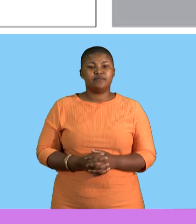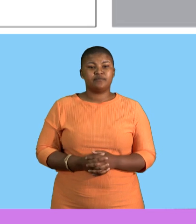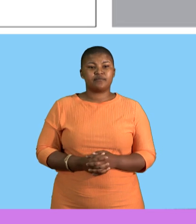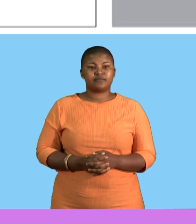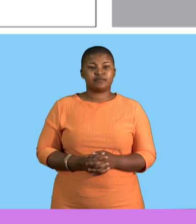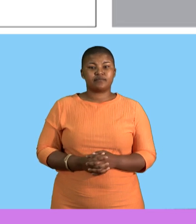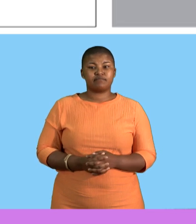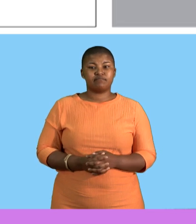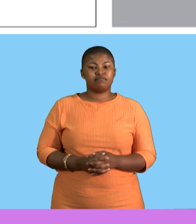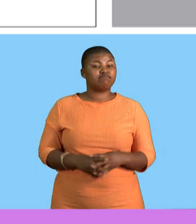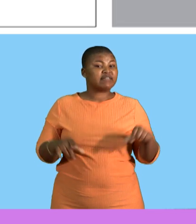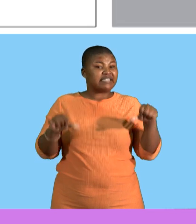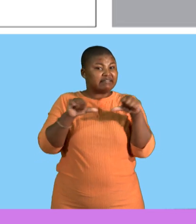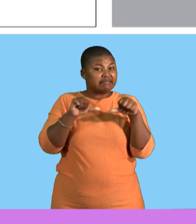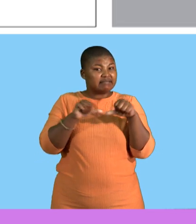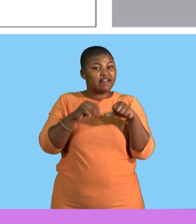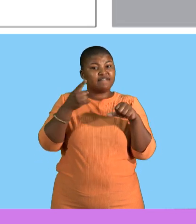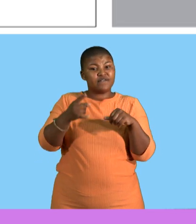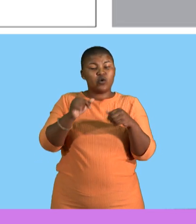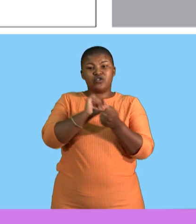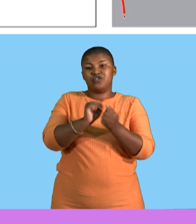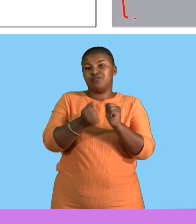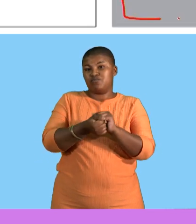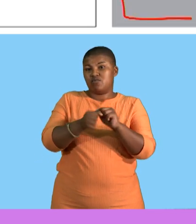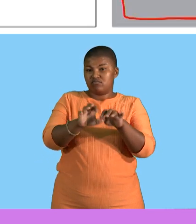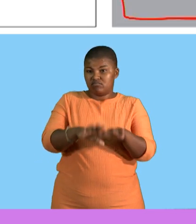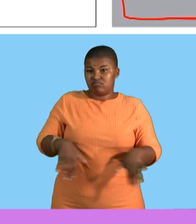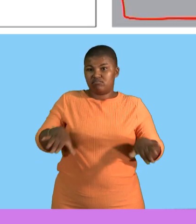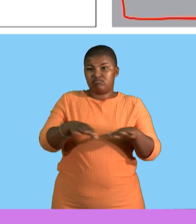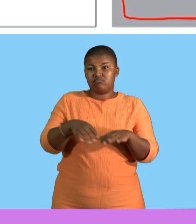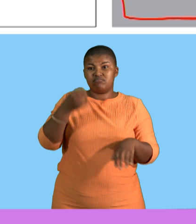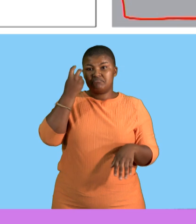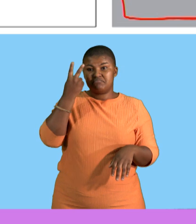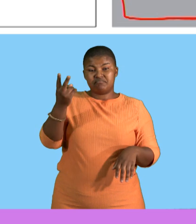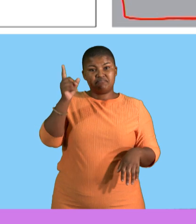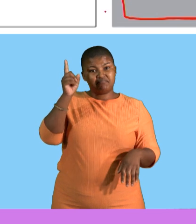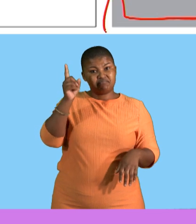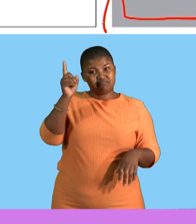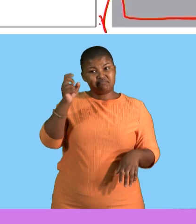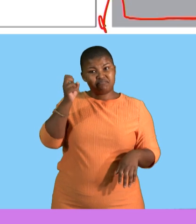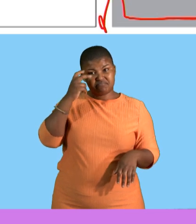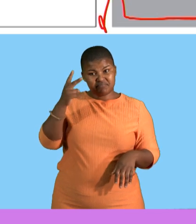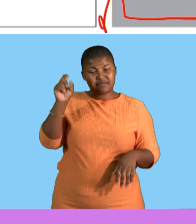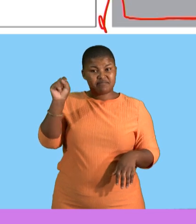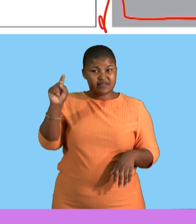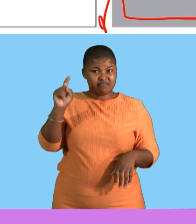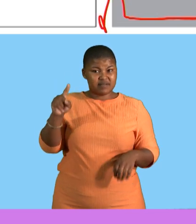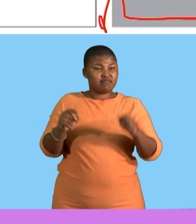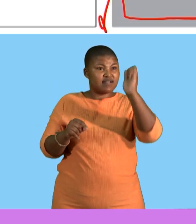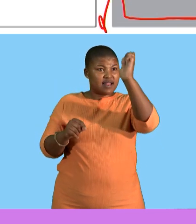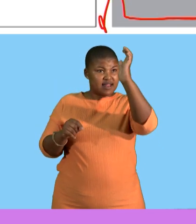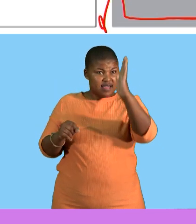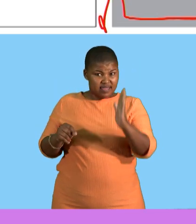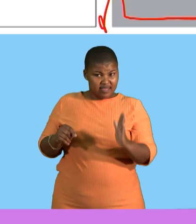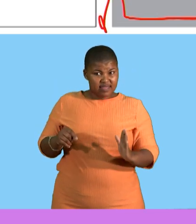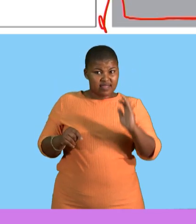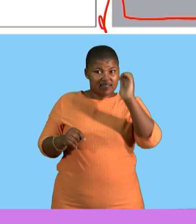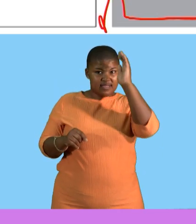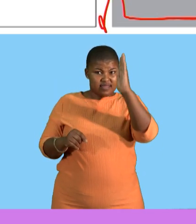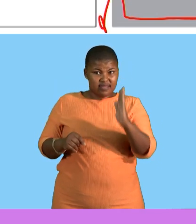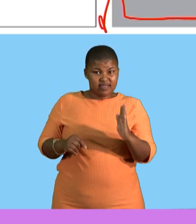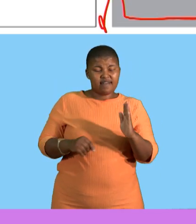So the length of the sports field, there's the sports field, that is the length, is